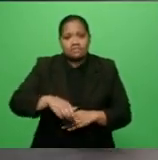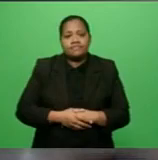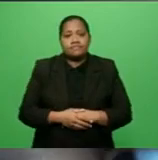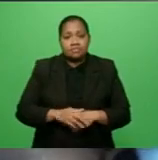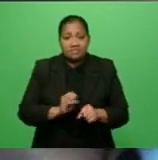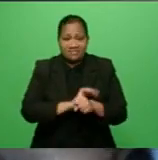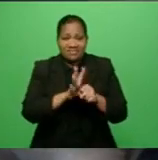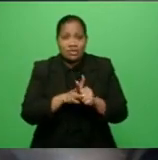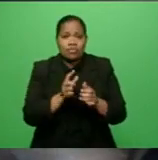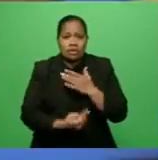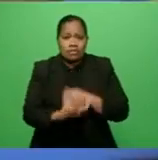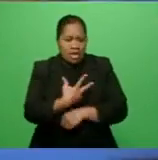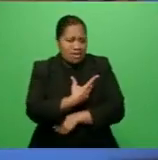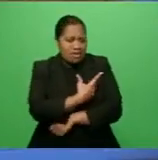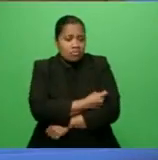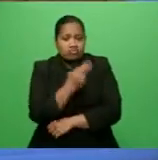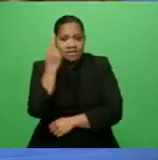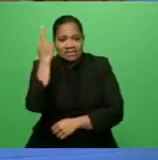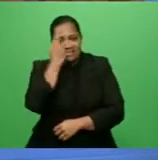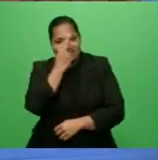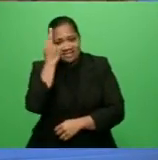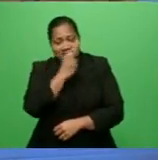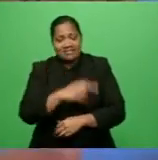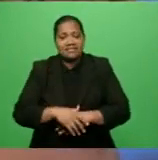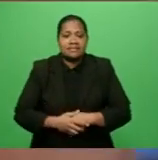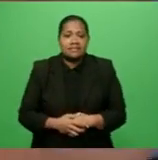puts immunization at risk.